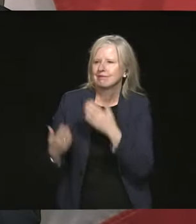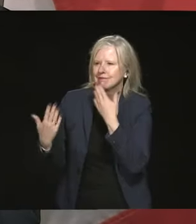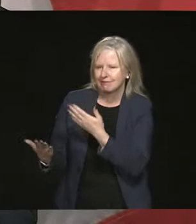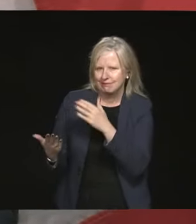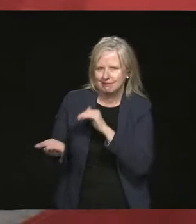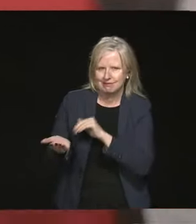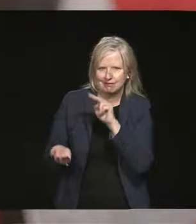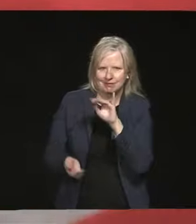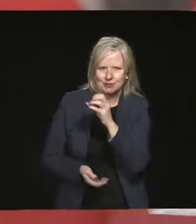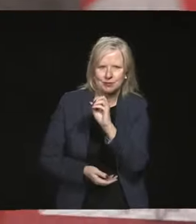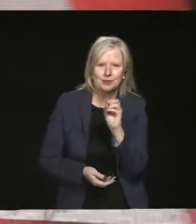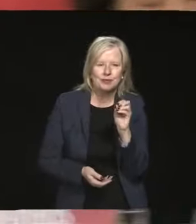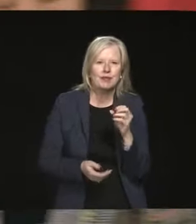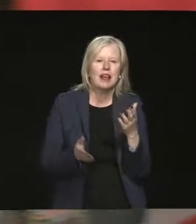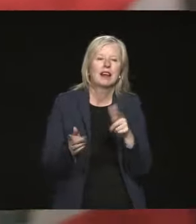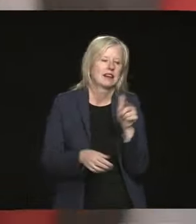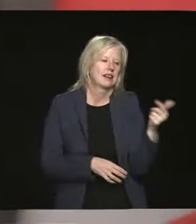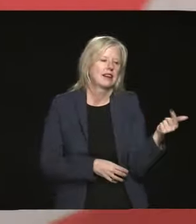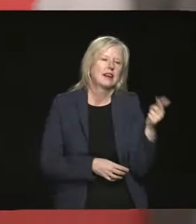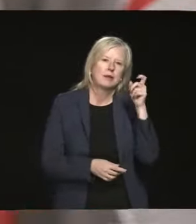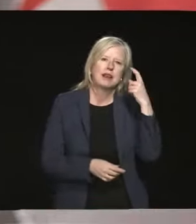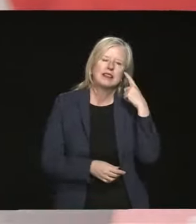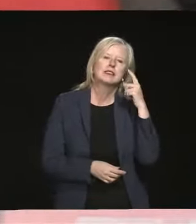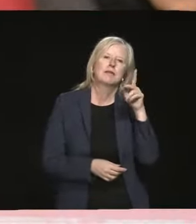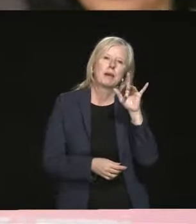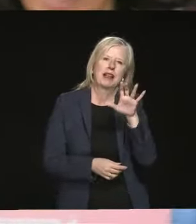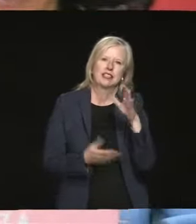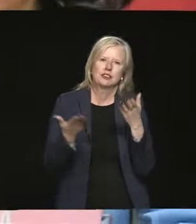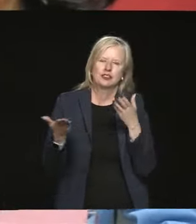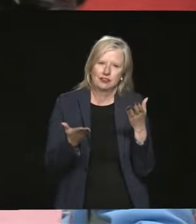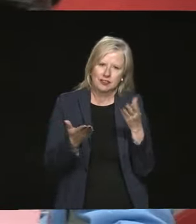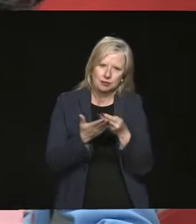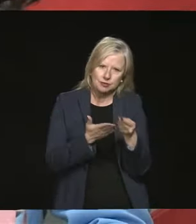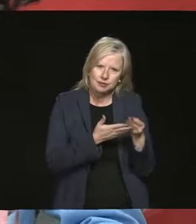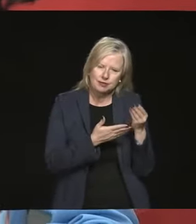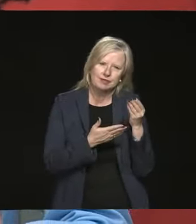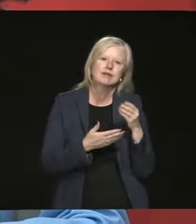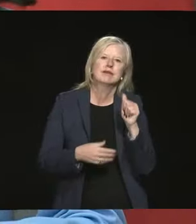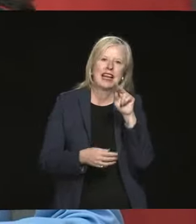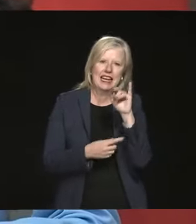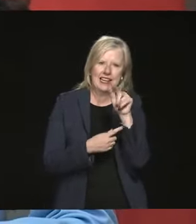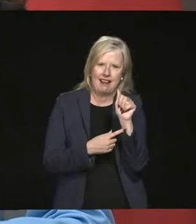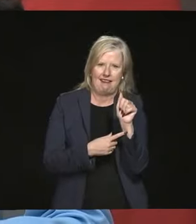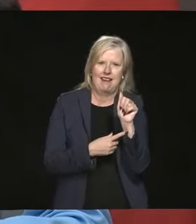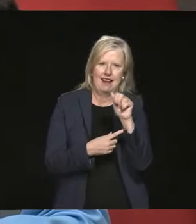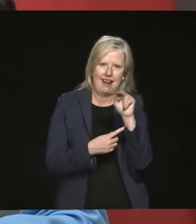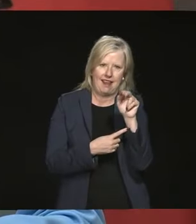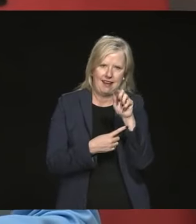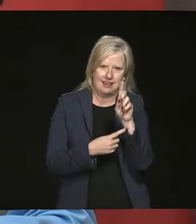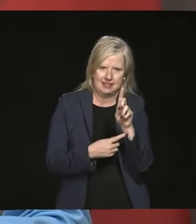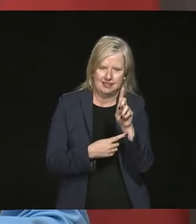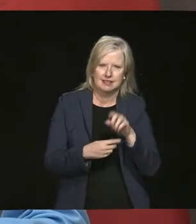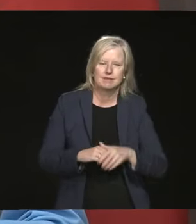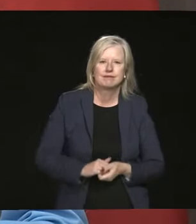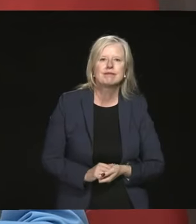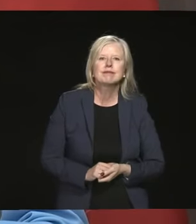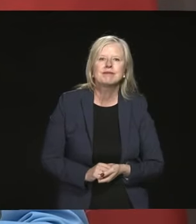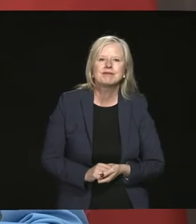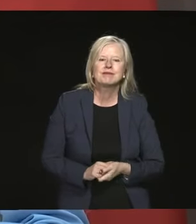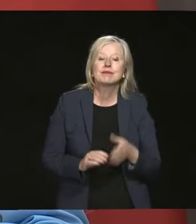Minister of Public Services and Procurement, Anita Anand. Anita, please. Thank you, Christia. Before I begin, I would like to send